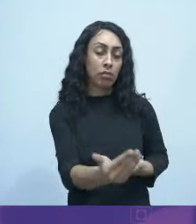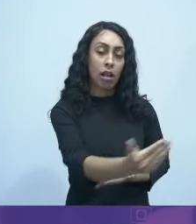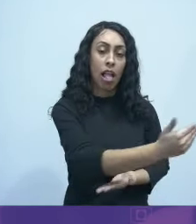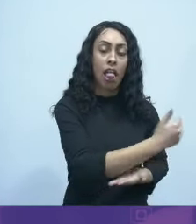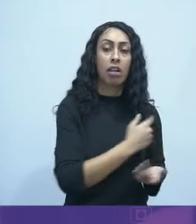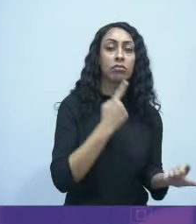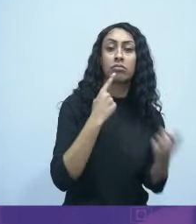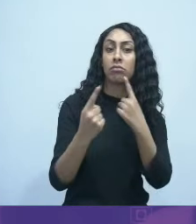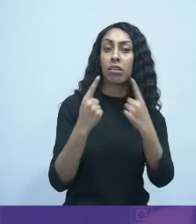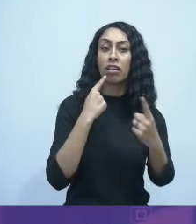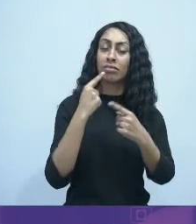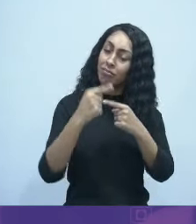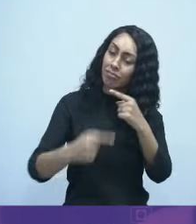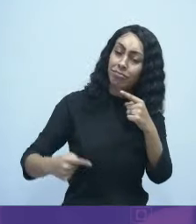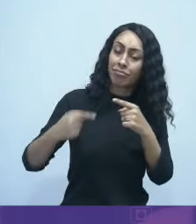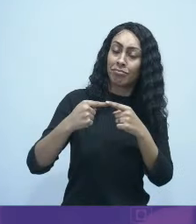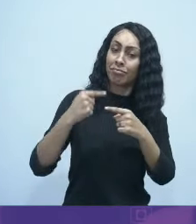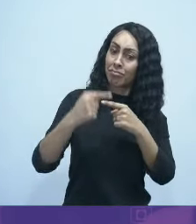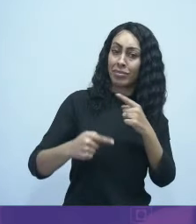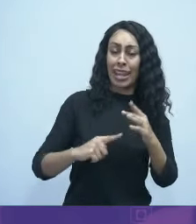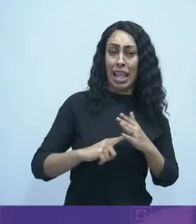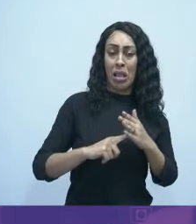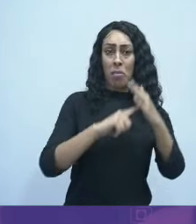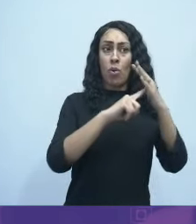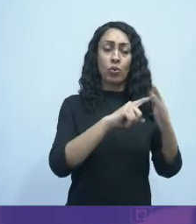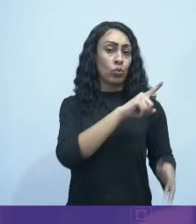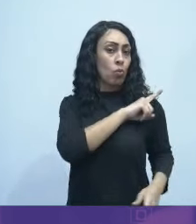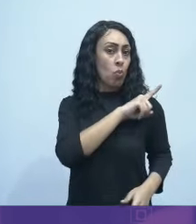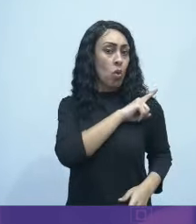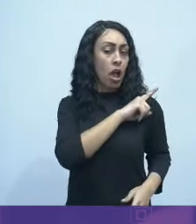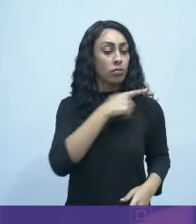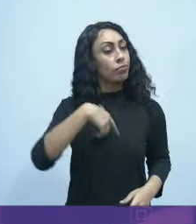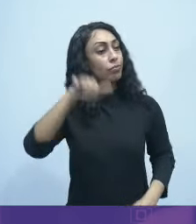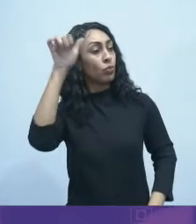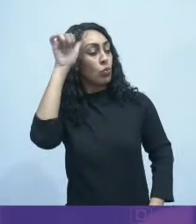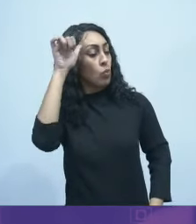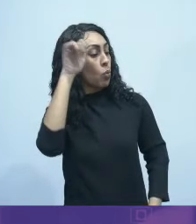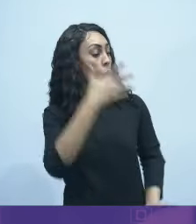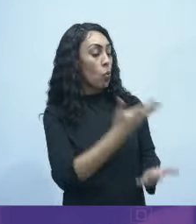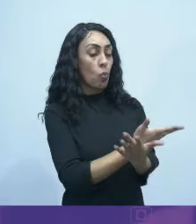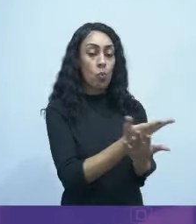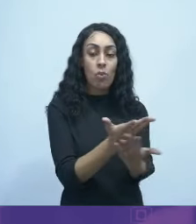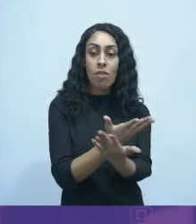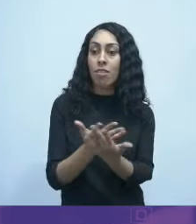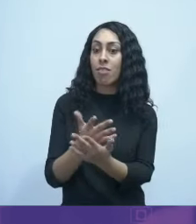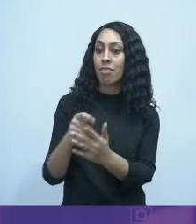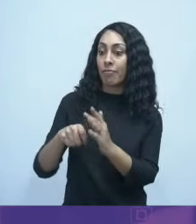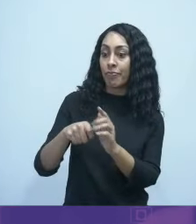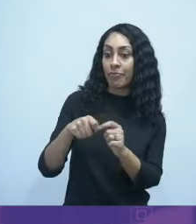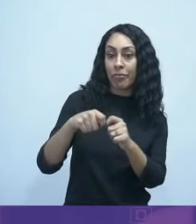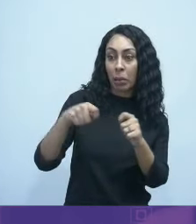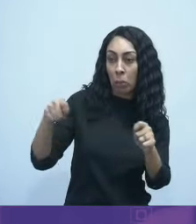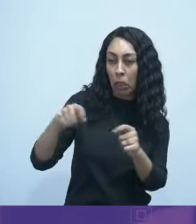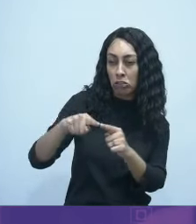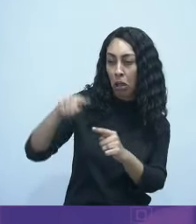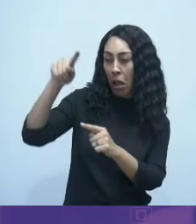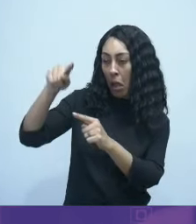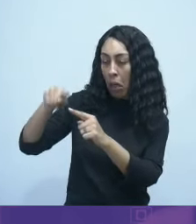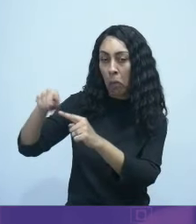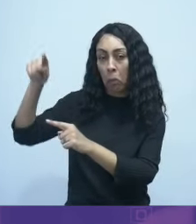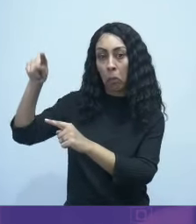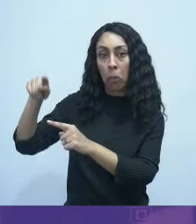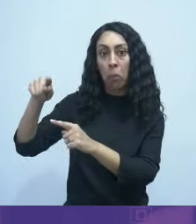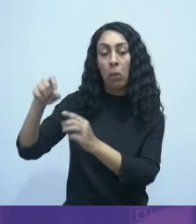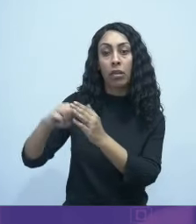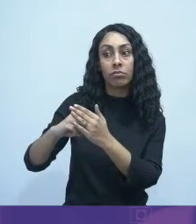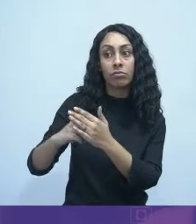Andrew. It's important that we should do that because we want to know where we stand. We want to be able to measure progress. We also want to know where